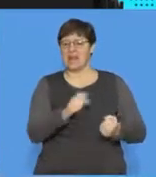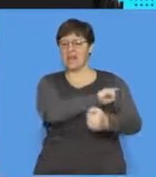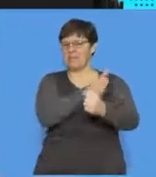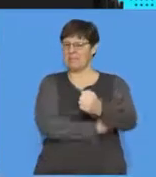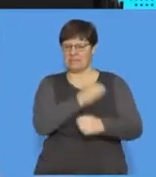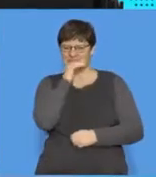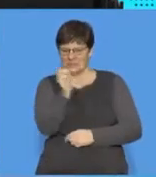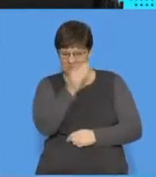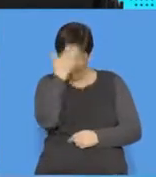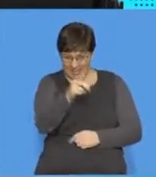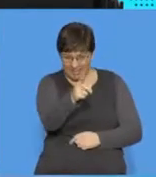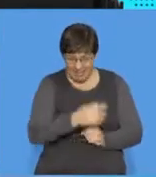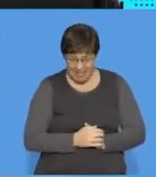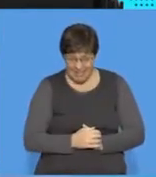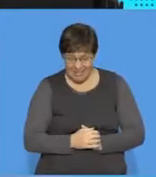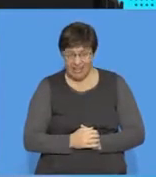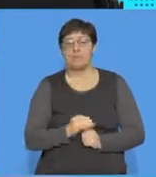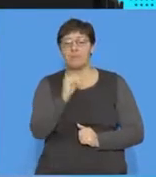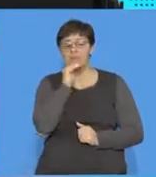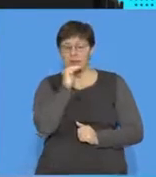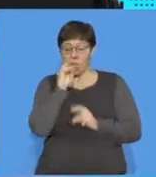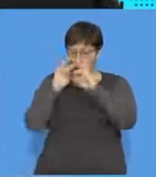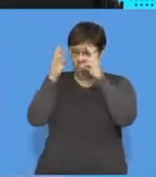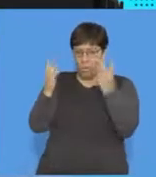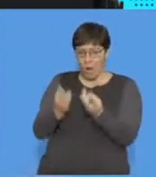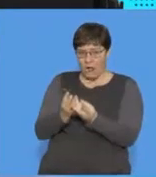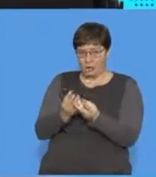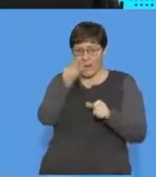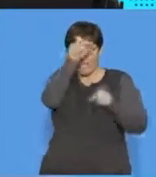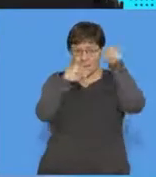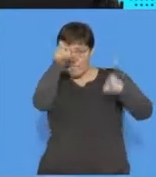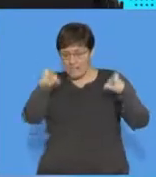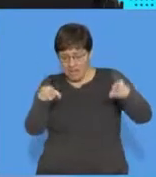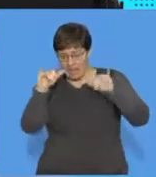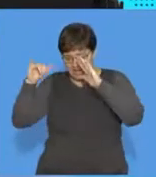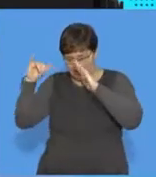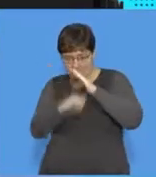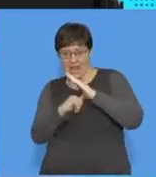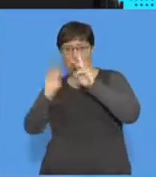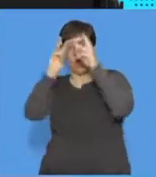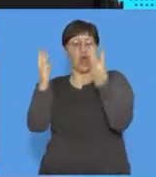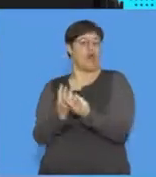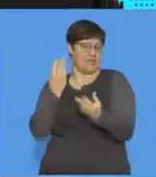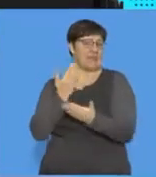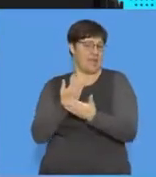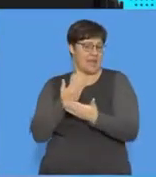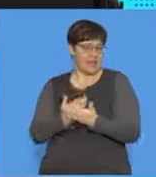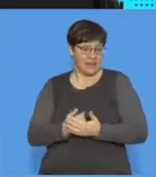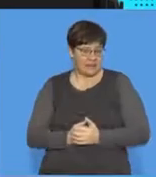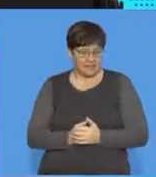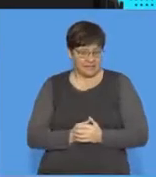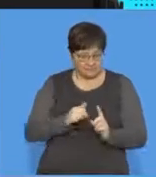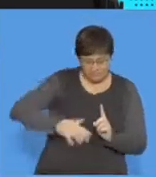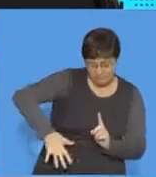means. It means how many members or individuals of a population a